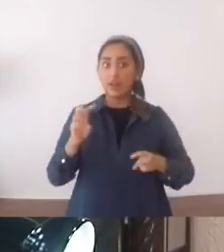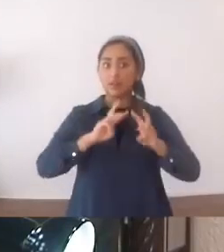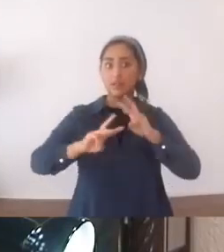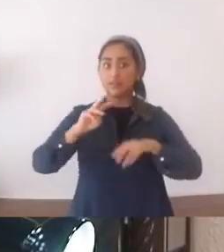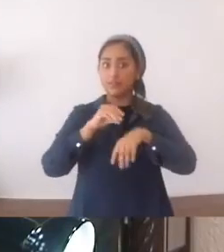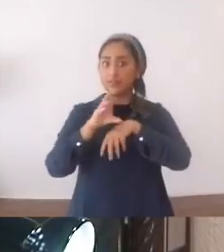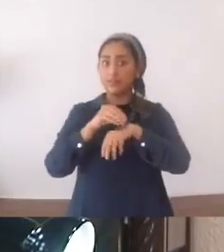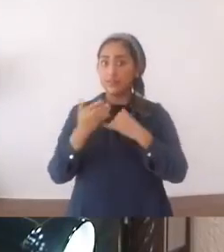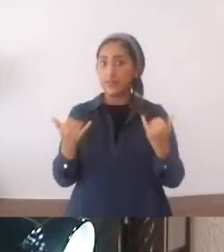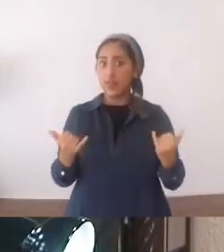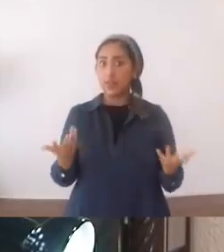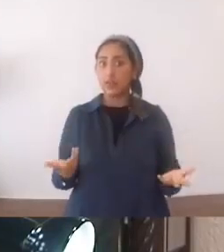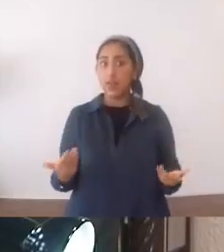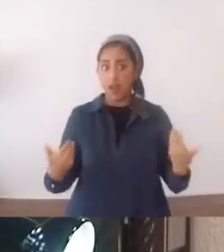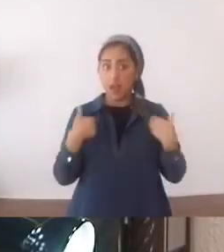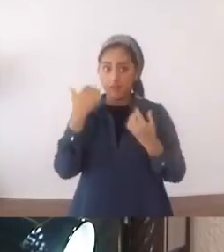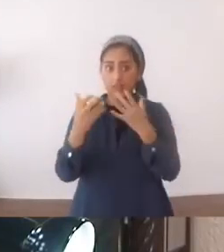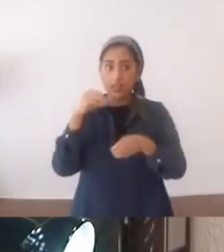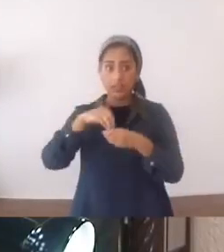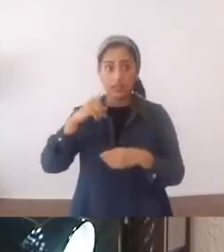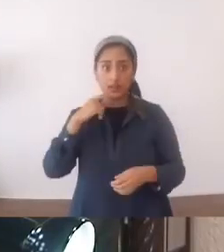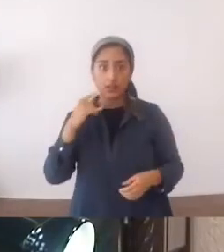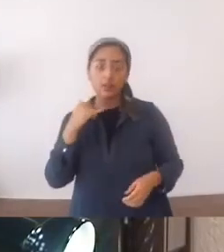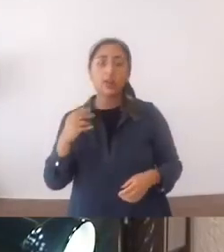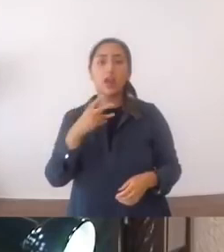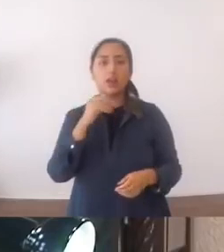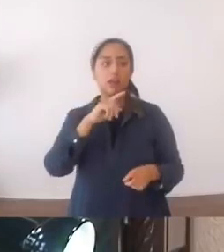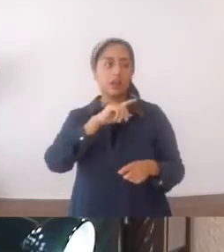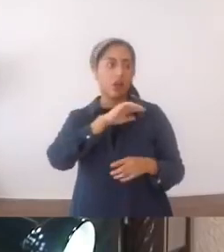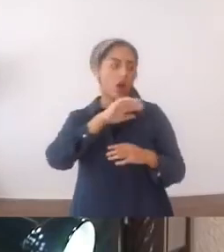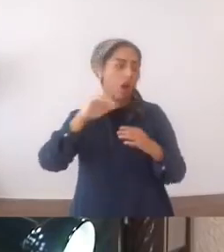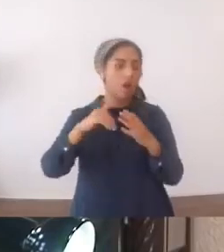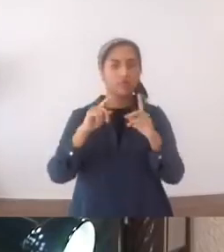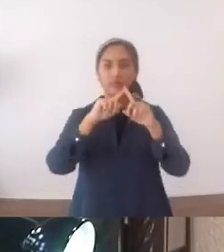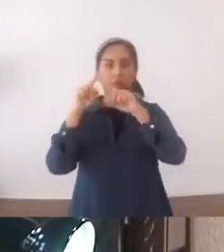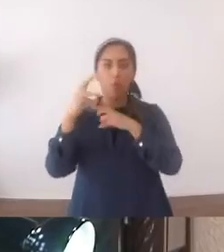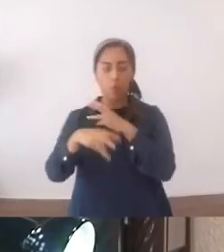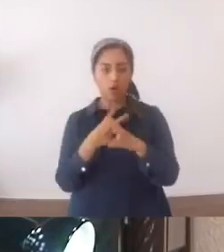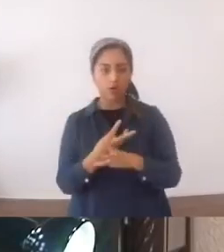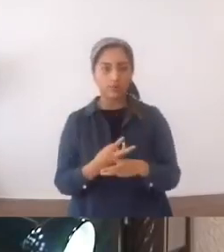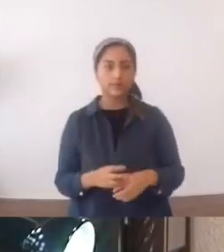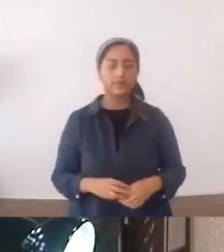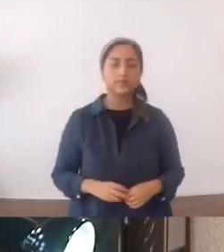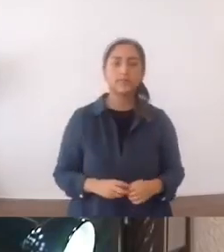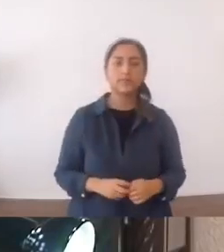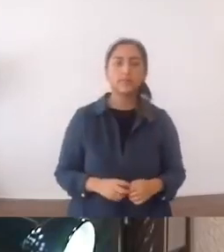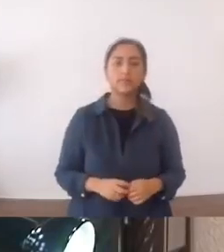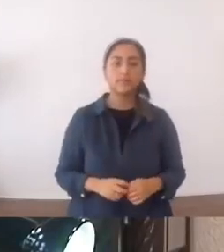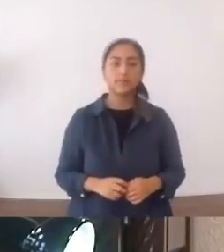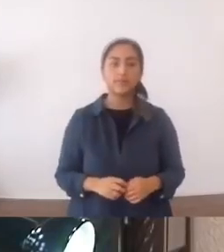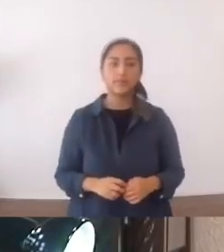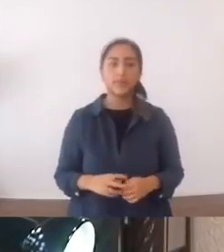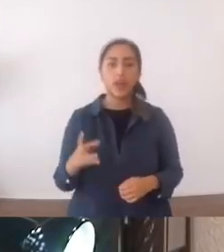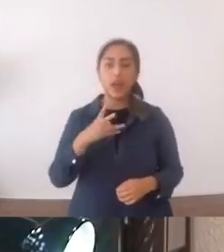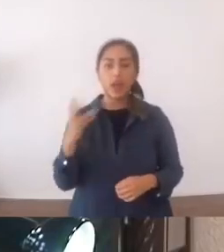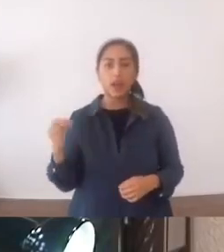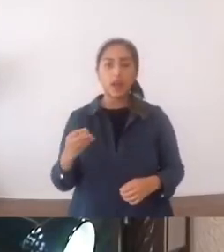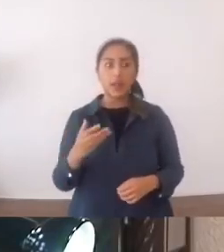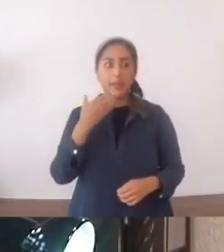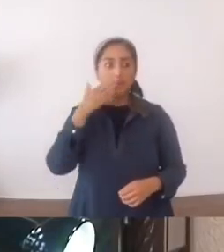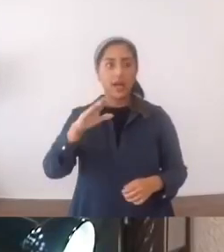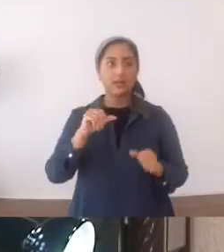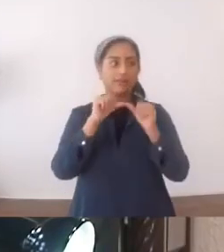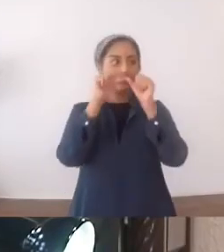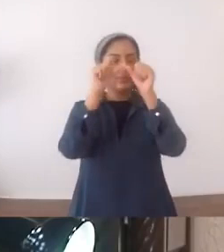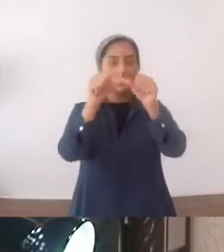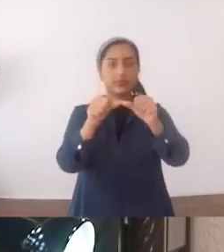question. ¿no serán avisos? Aren't those Ha habido announcements? incendios en California y en otras partes del mundo There has been wildfires in California and in many other parts